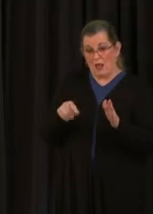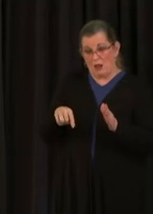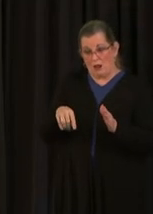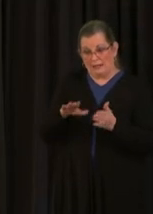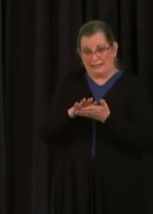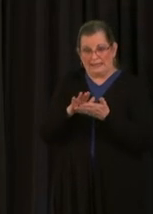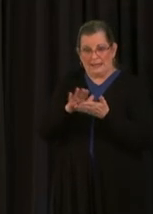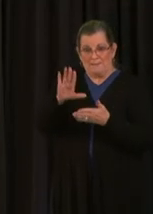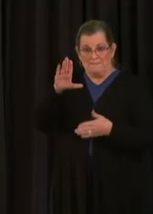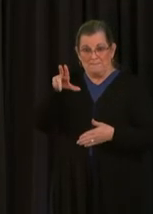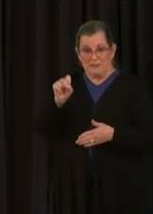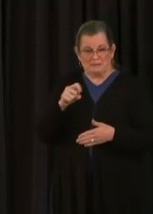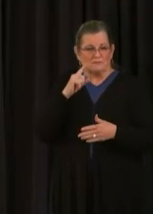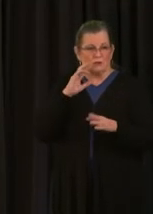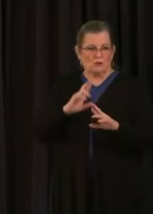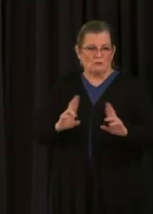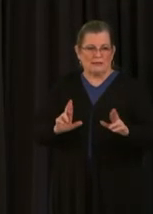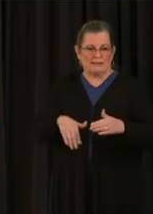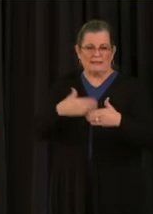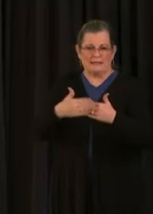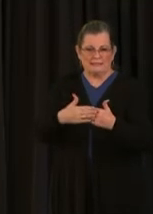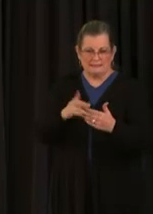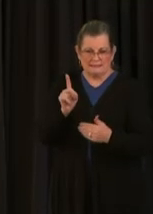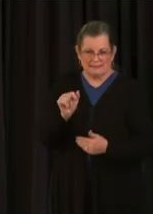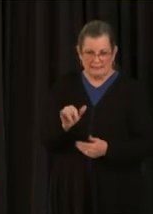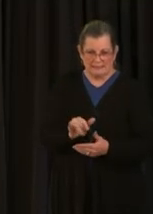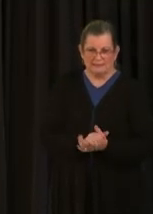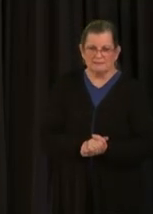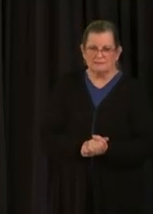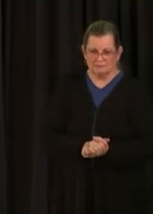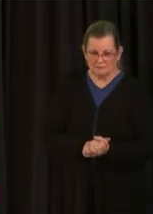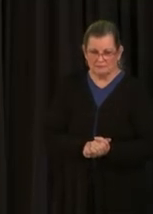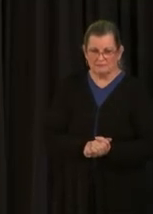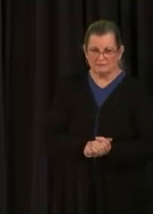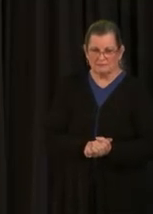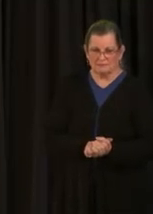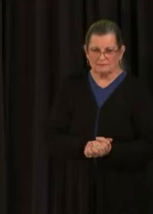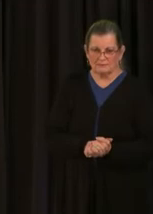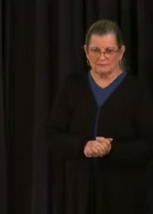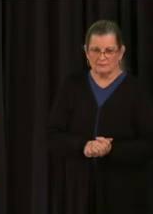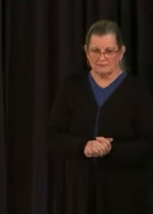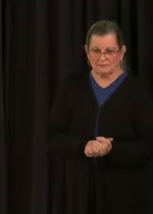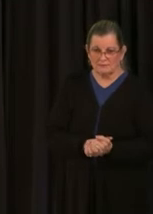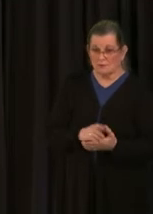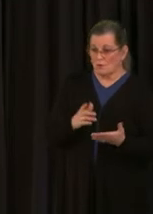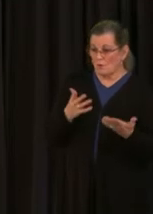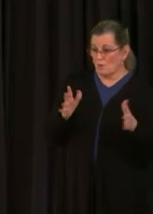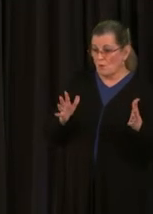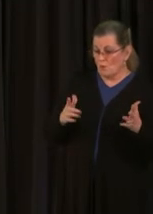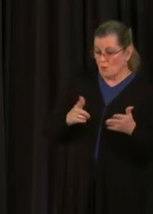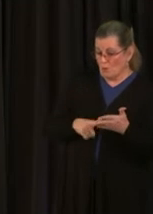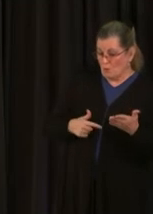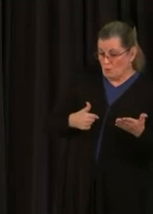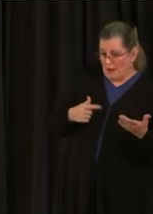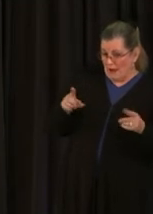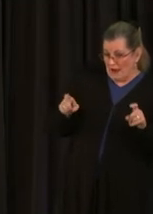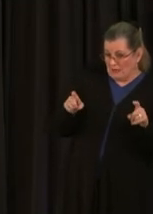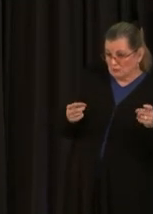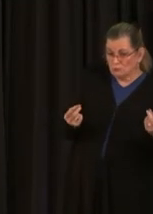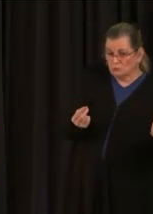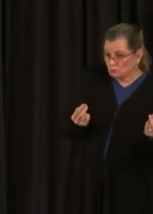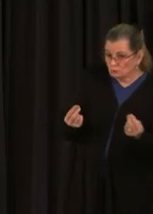the beginning of each day, staff are required to do the District of Columbia COVID-19